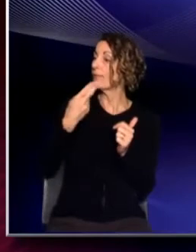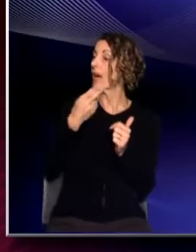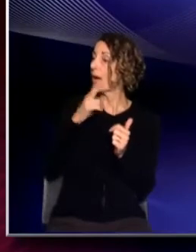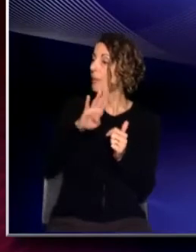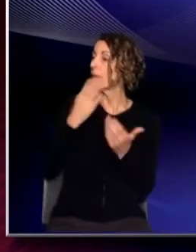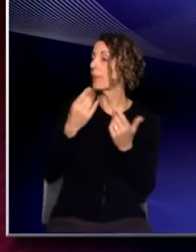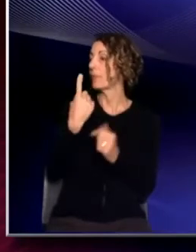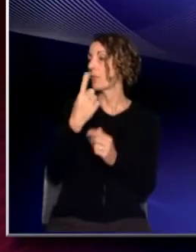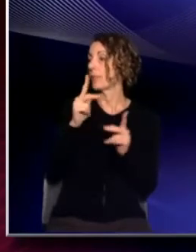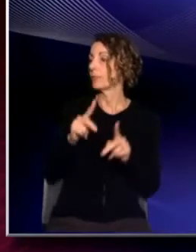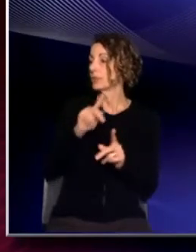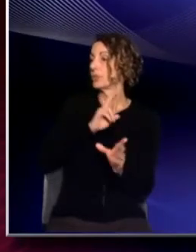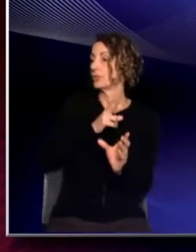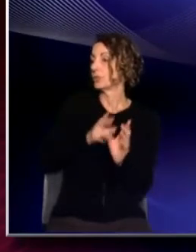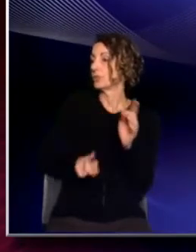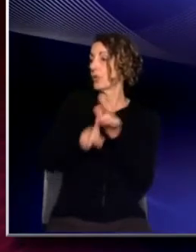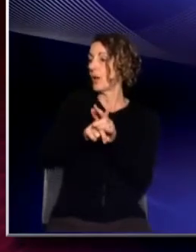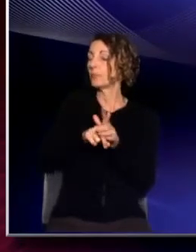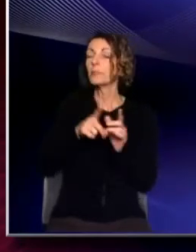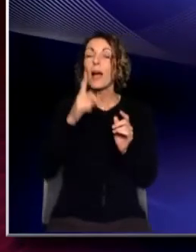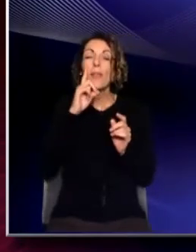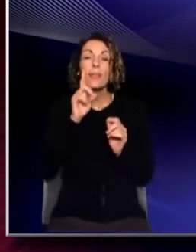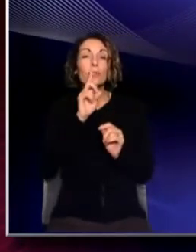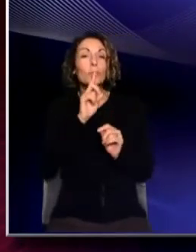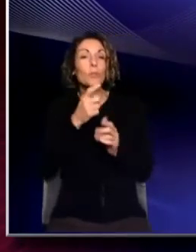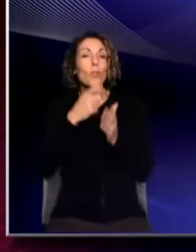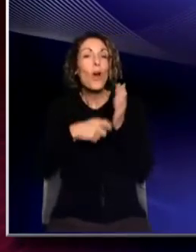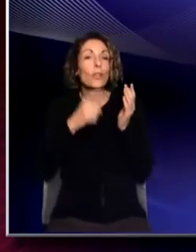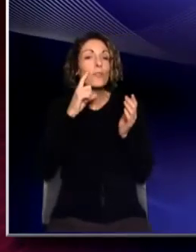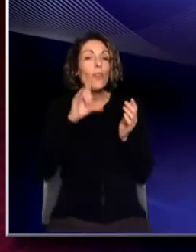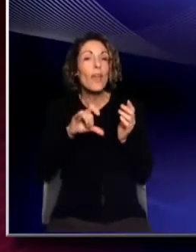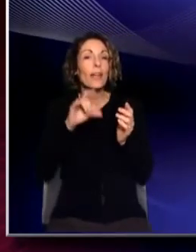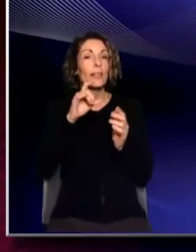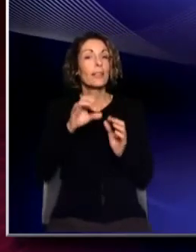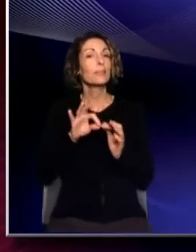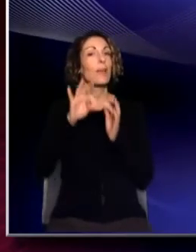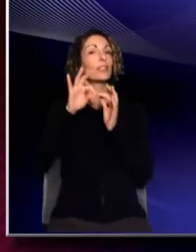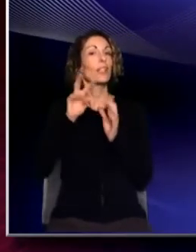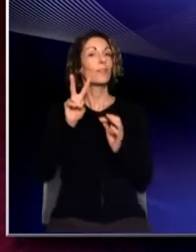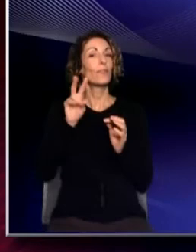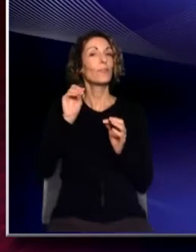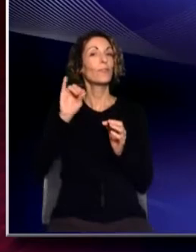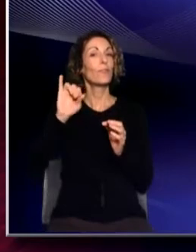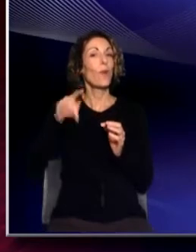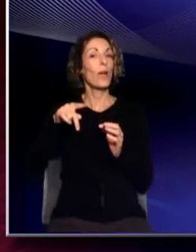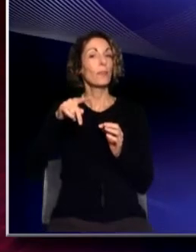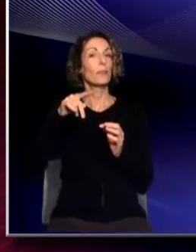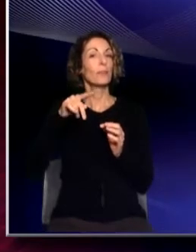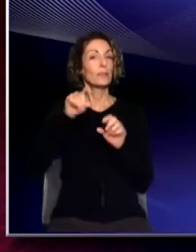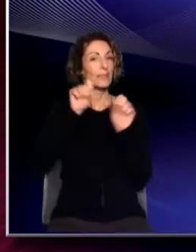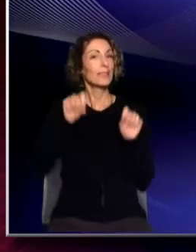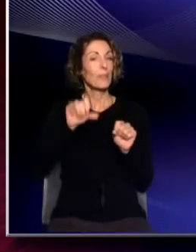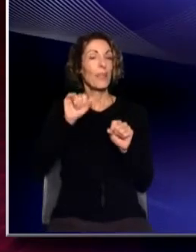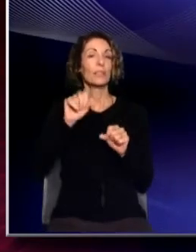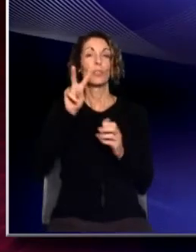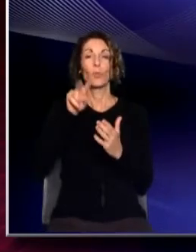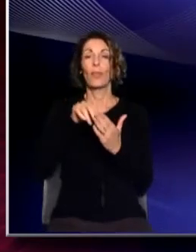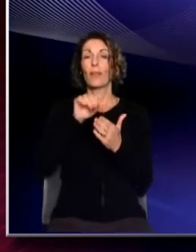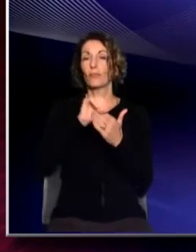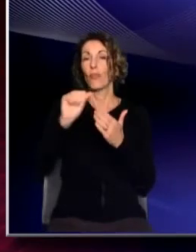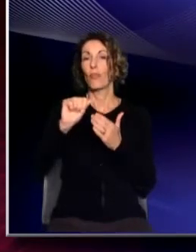person would show up. I think the true cost of this, particularly the voice over IP system, would be about $2,000. The rest of